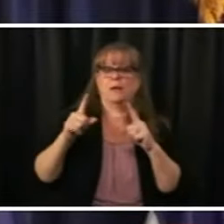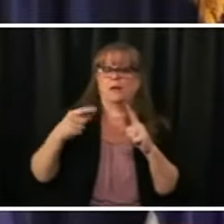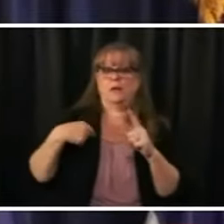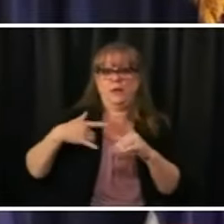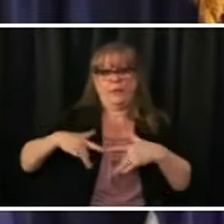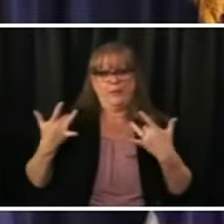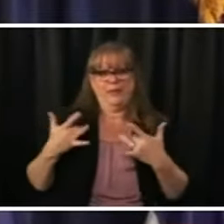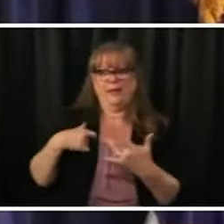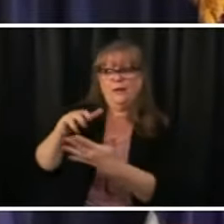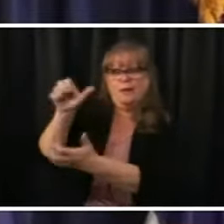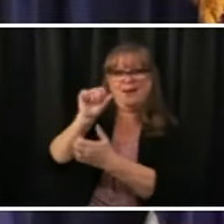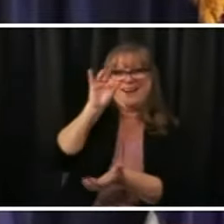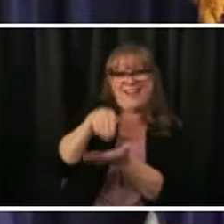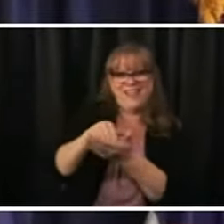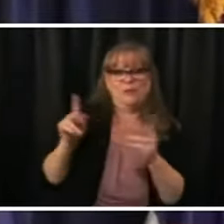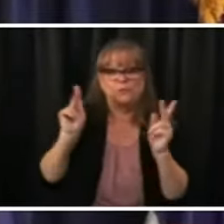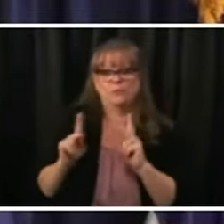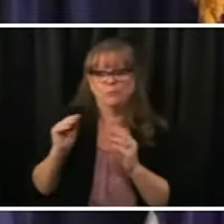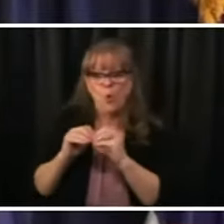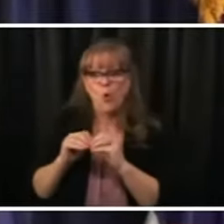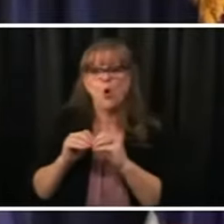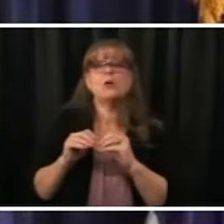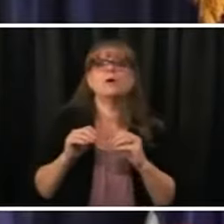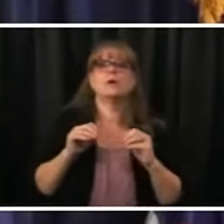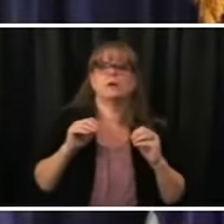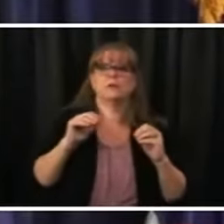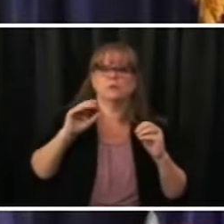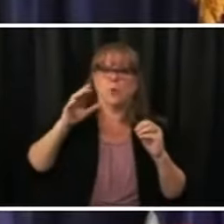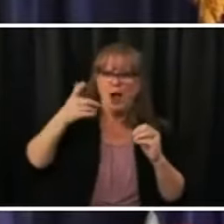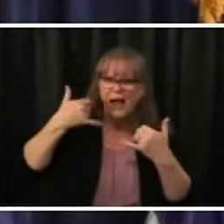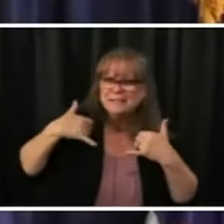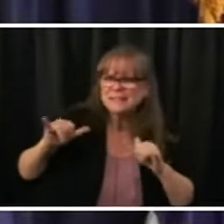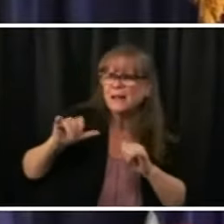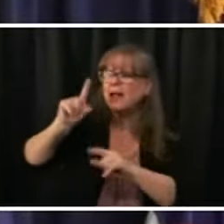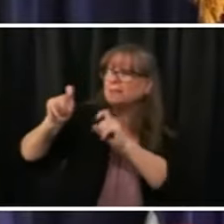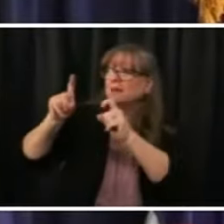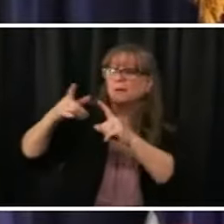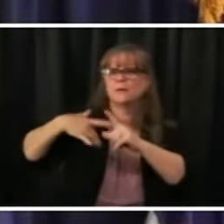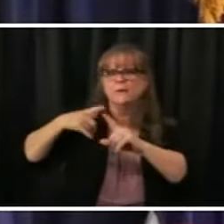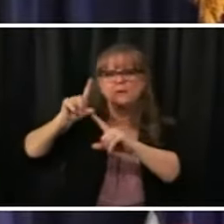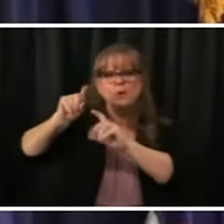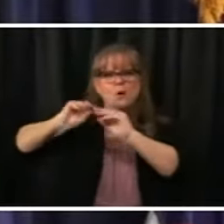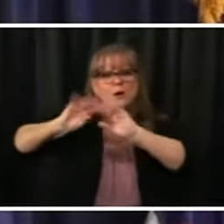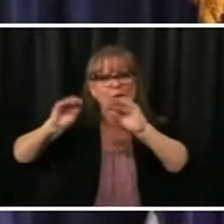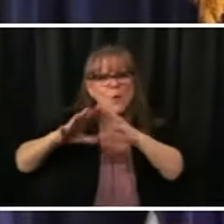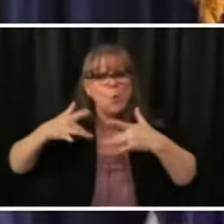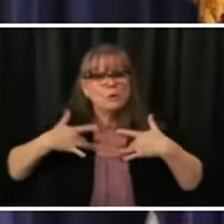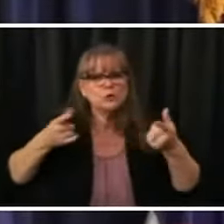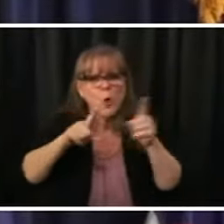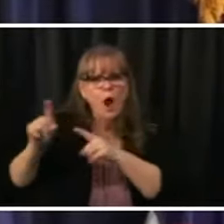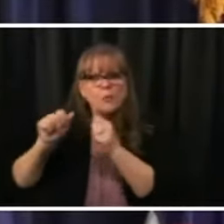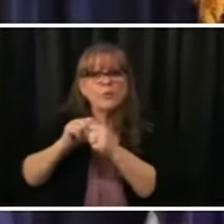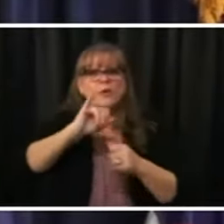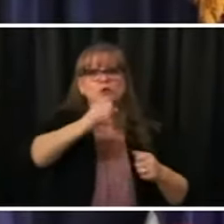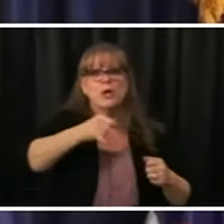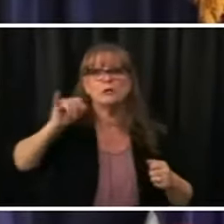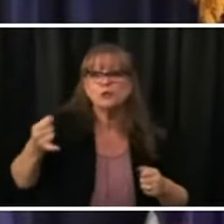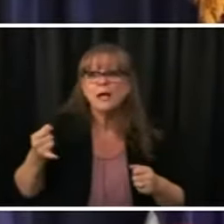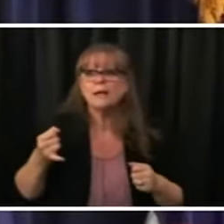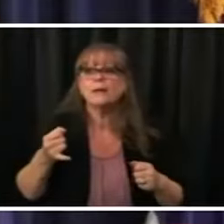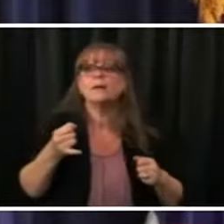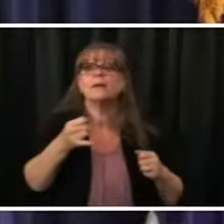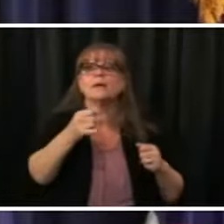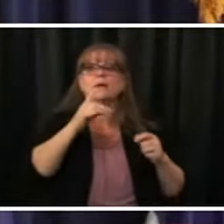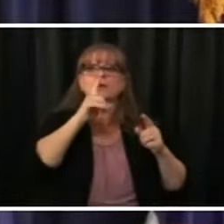We need more visibility and transparency into the nursing home program, the direct pharmacy